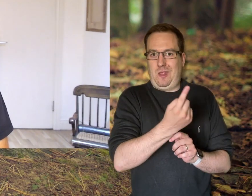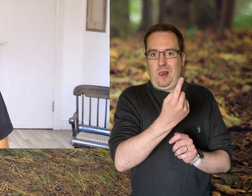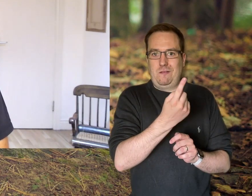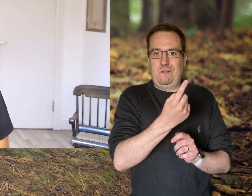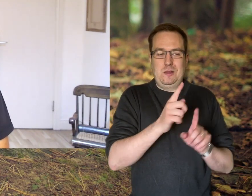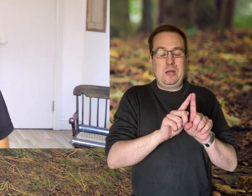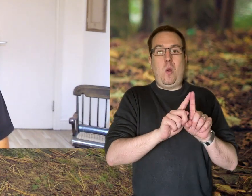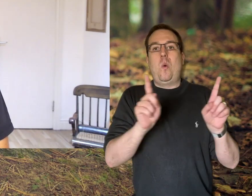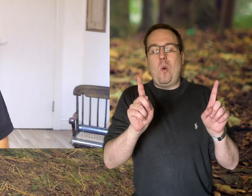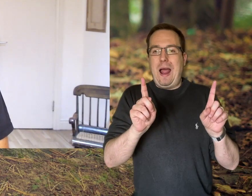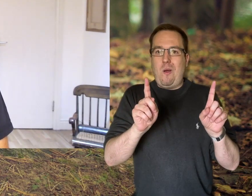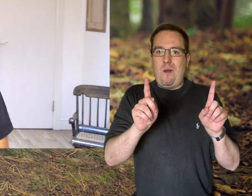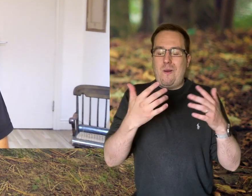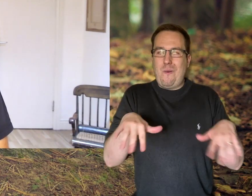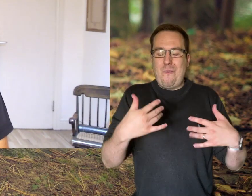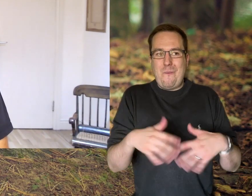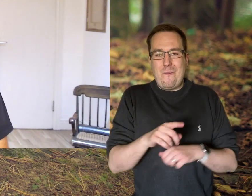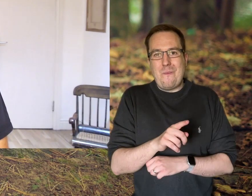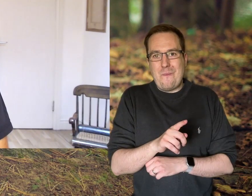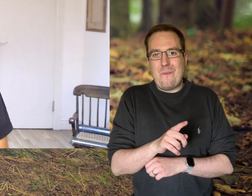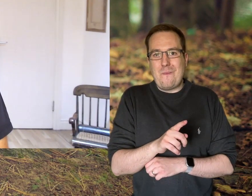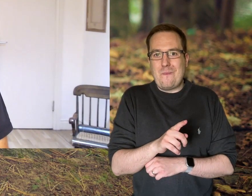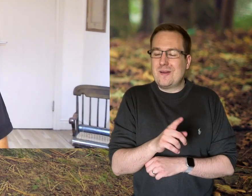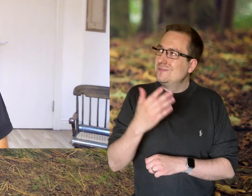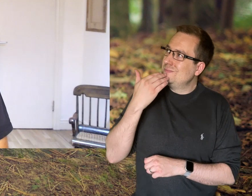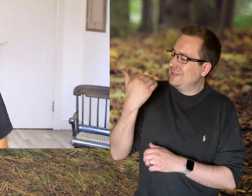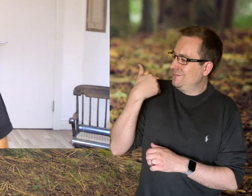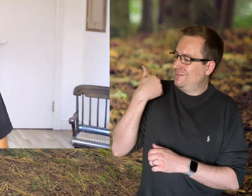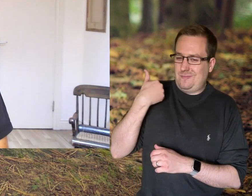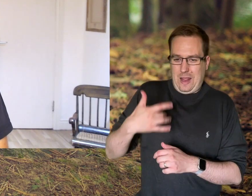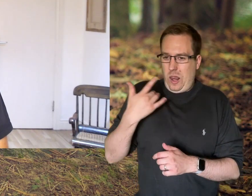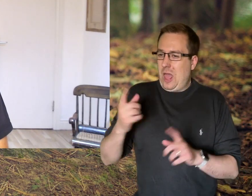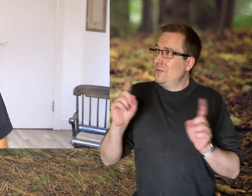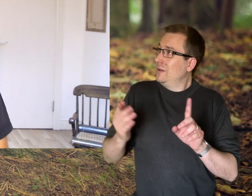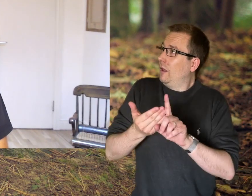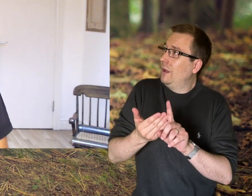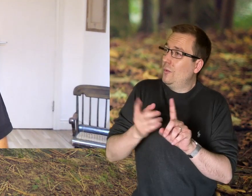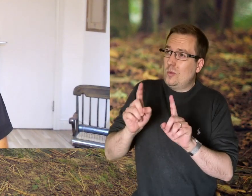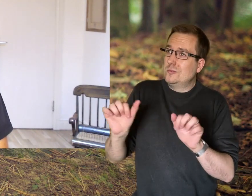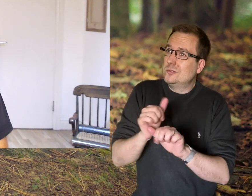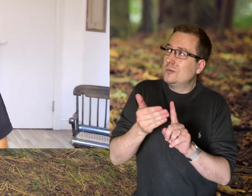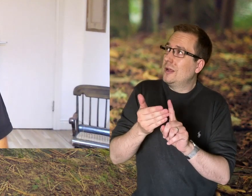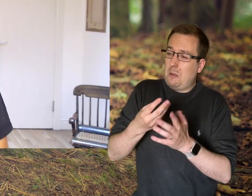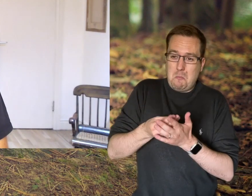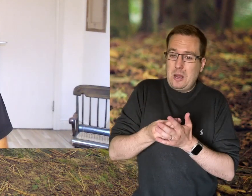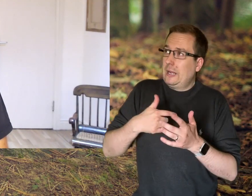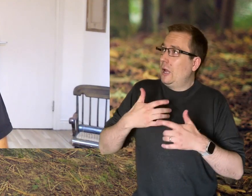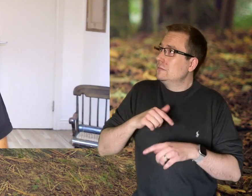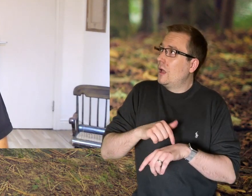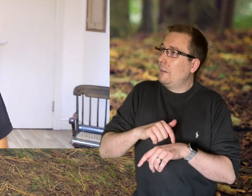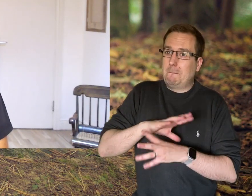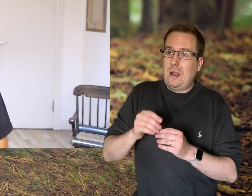us and show us what you're calling us to do with our lives, with our days, with our time, with our money, our